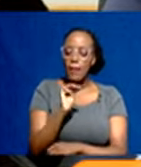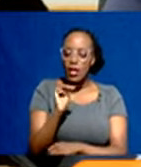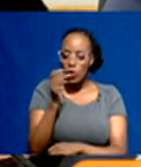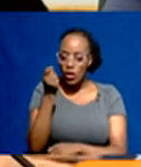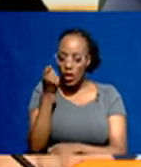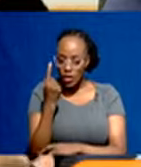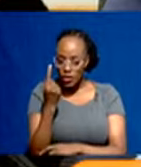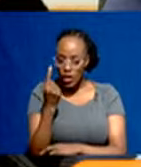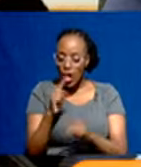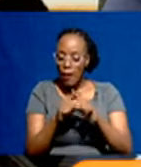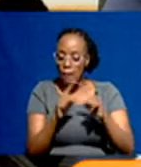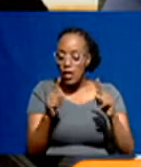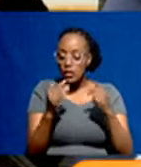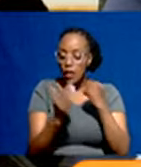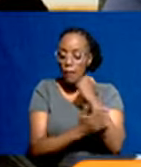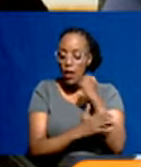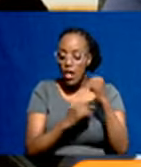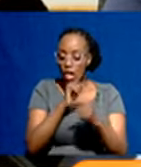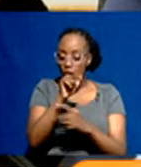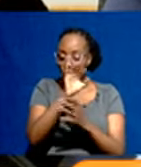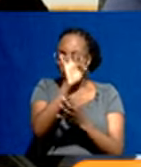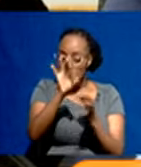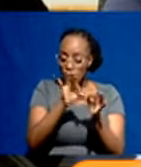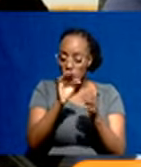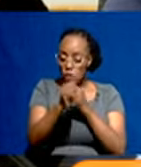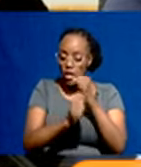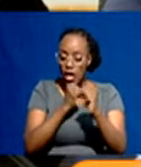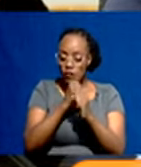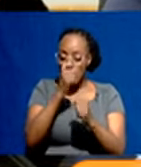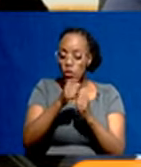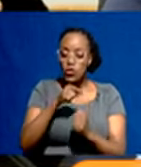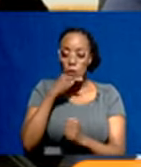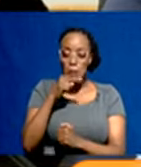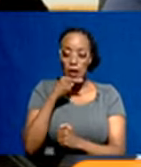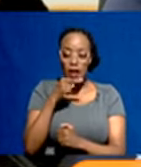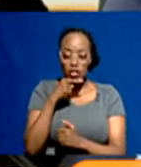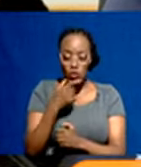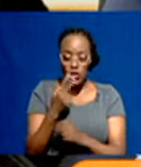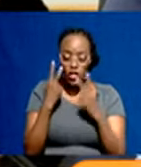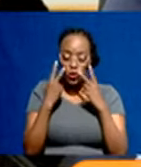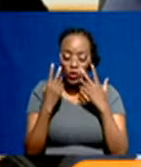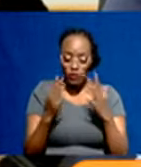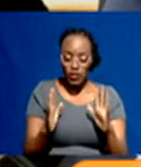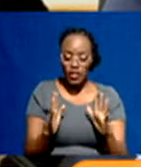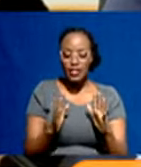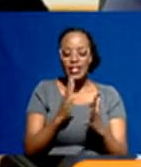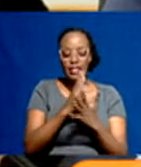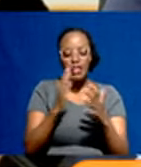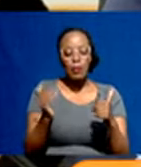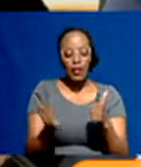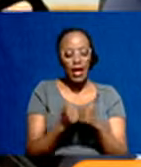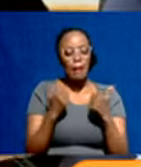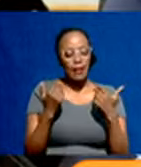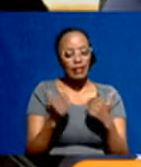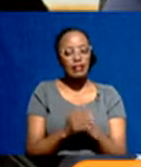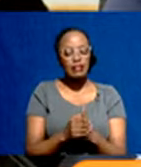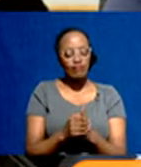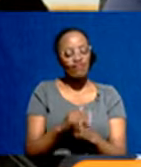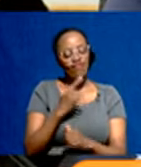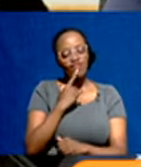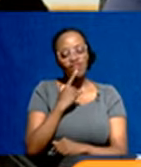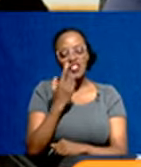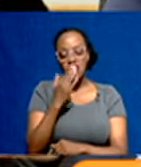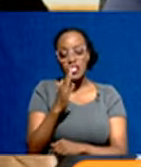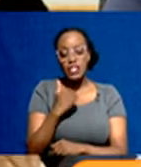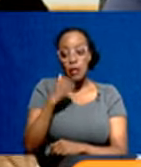But unfortunately, in this particular year, as you rightly observed, something has happened. And